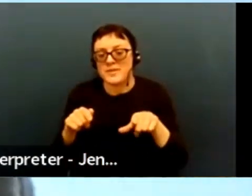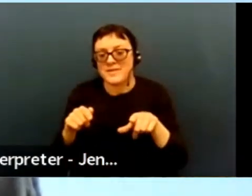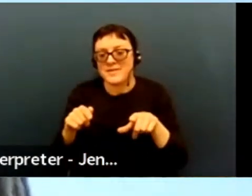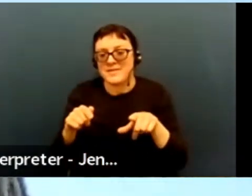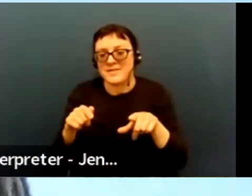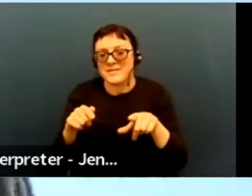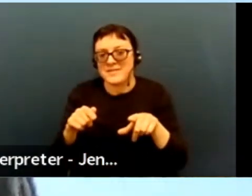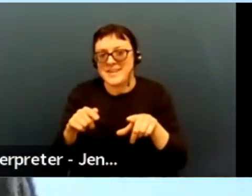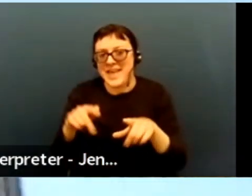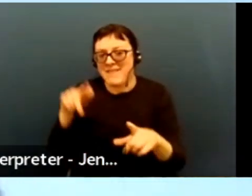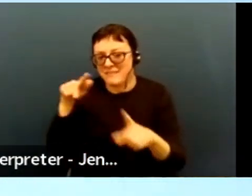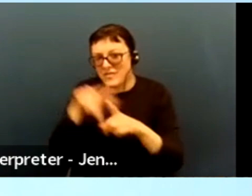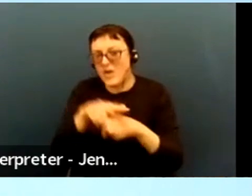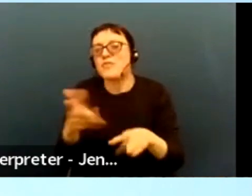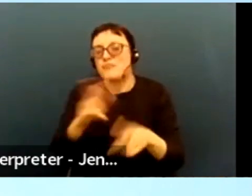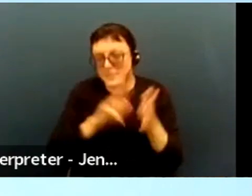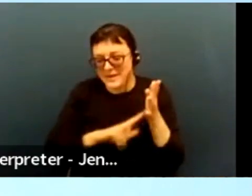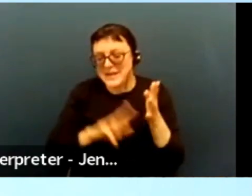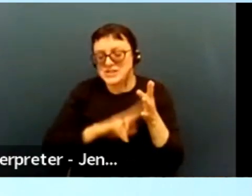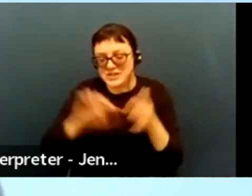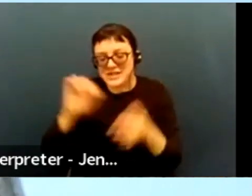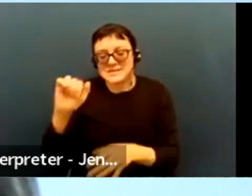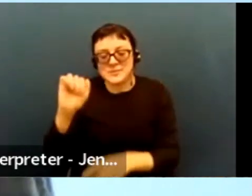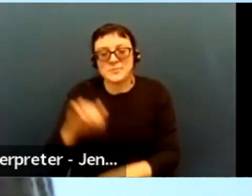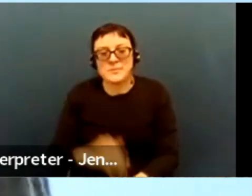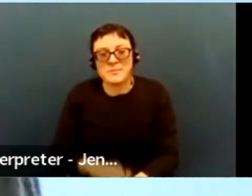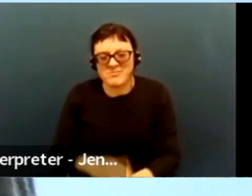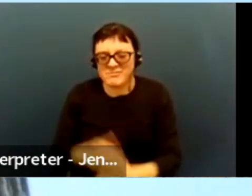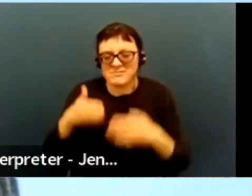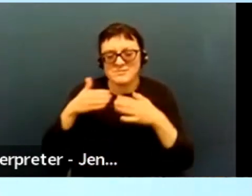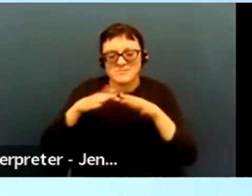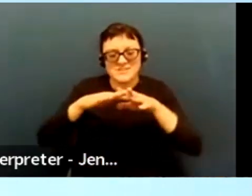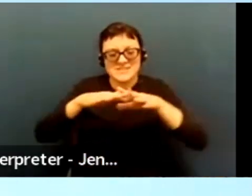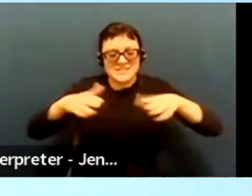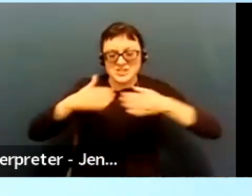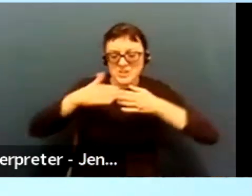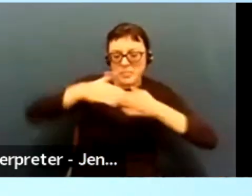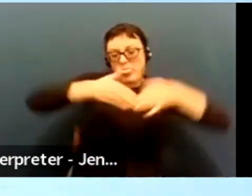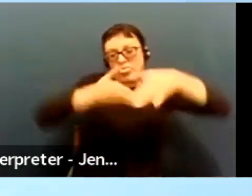So this all is all to say that the reason I'm